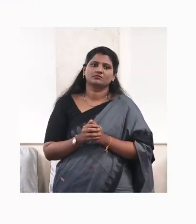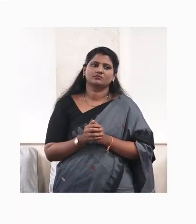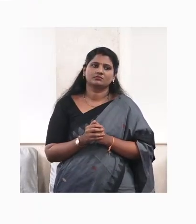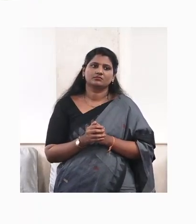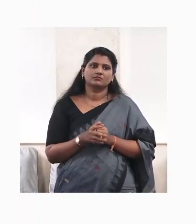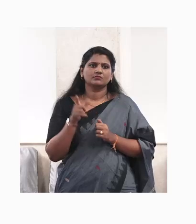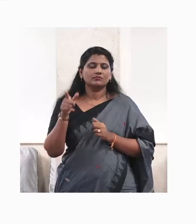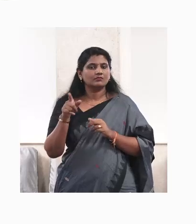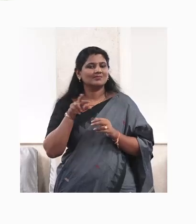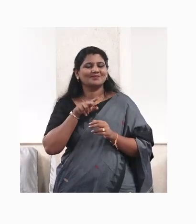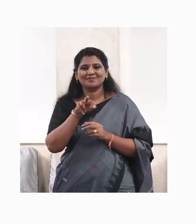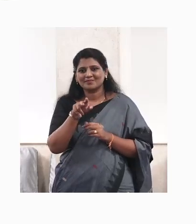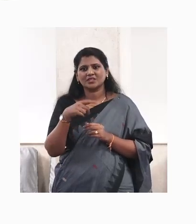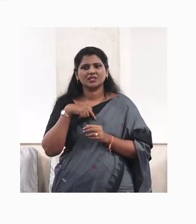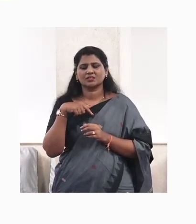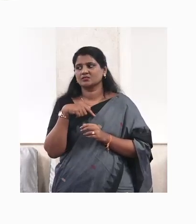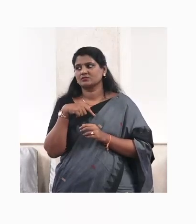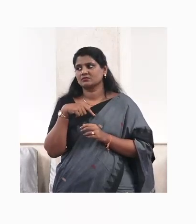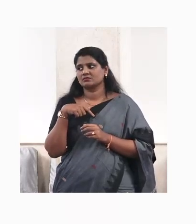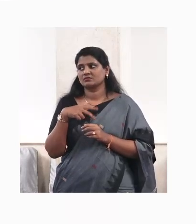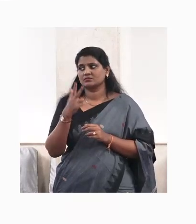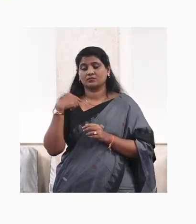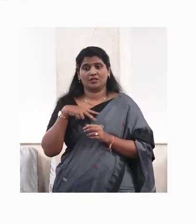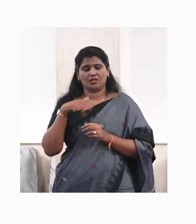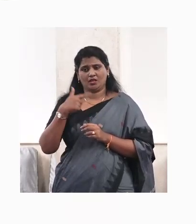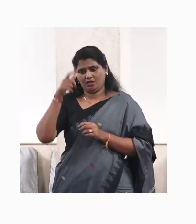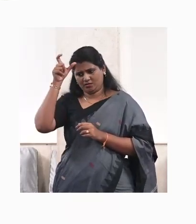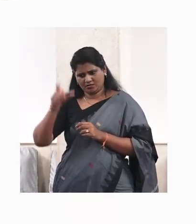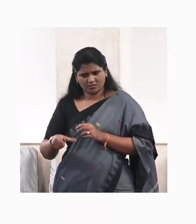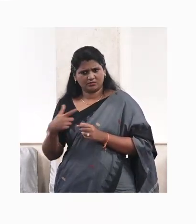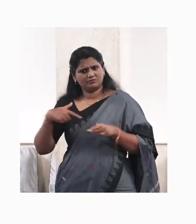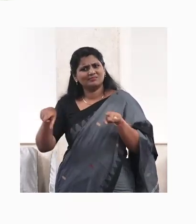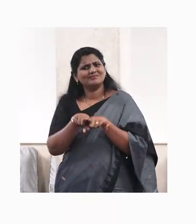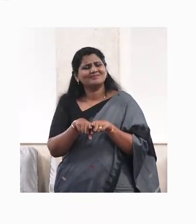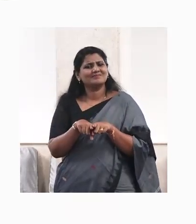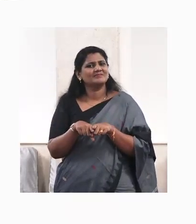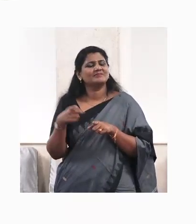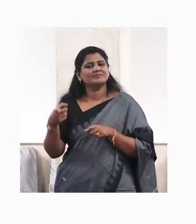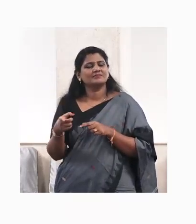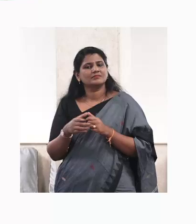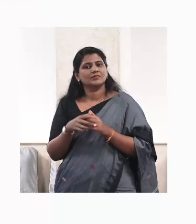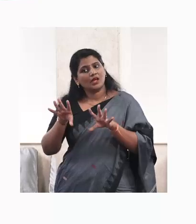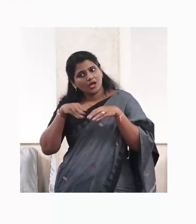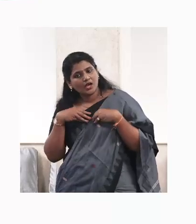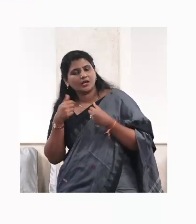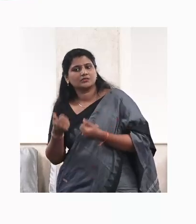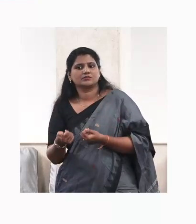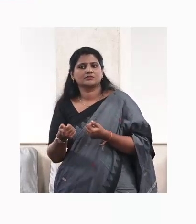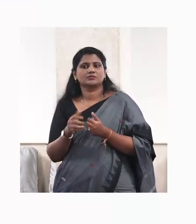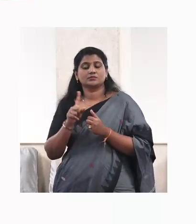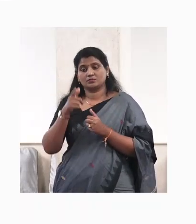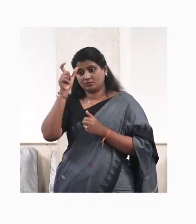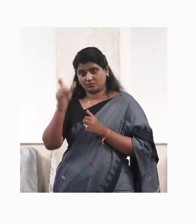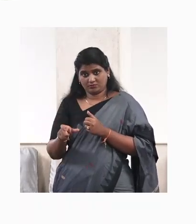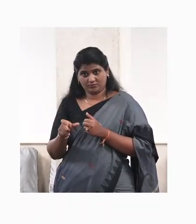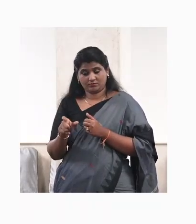It doesn't mean that you have to accept what the other person is saying, that you have to agree with what the other person